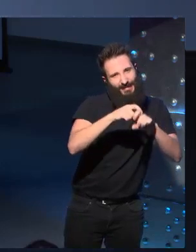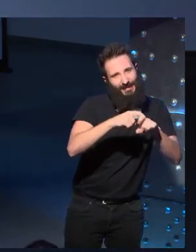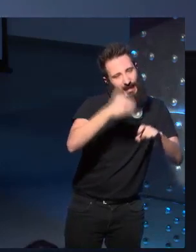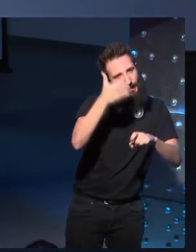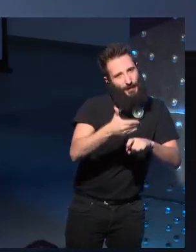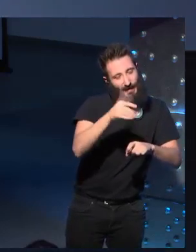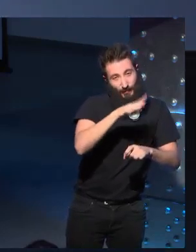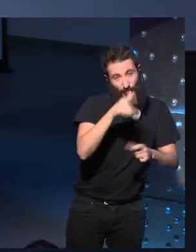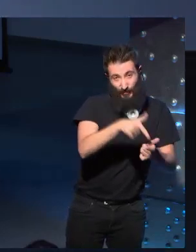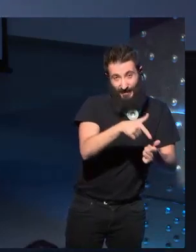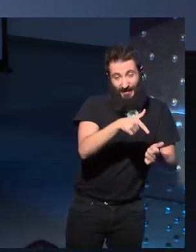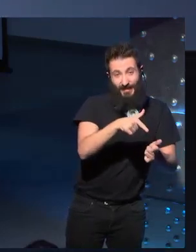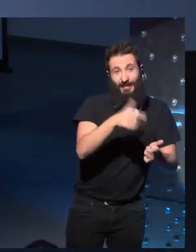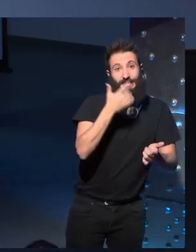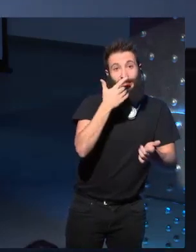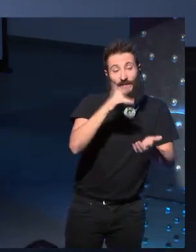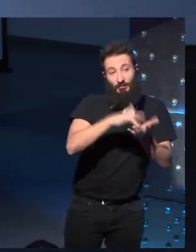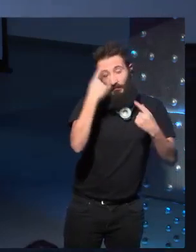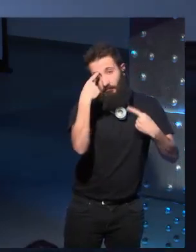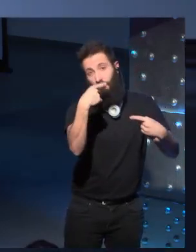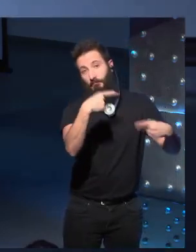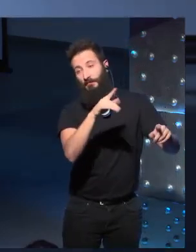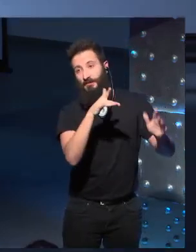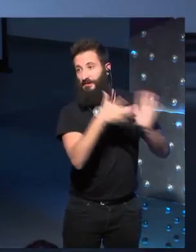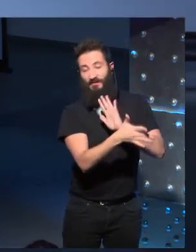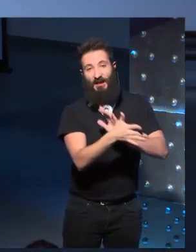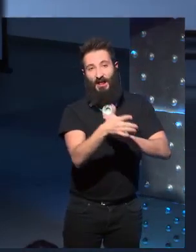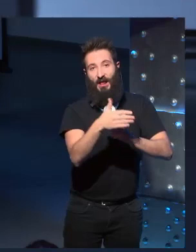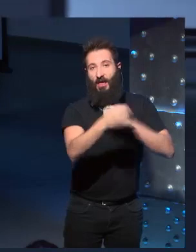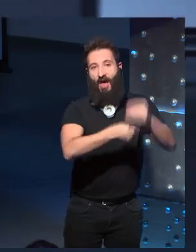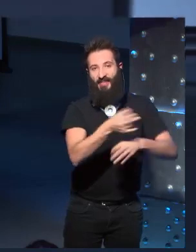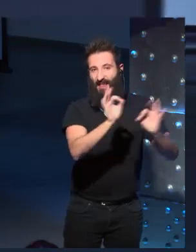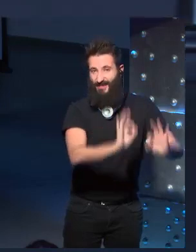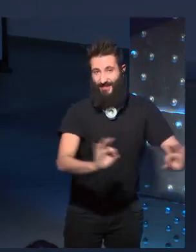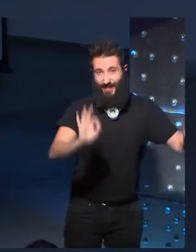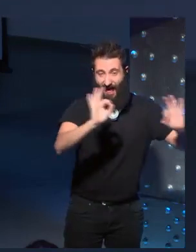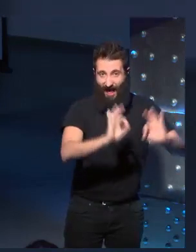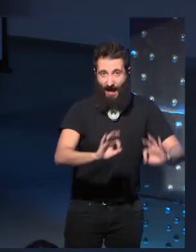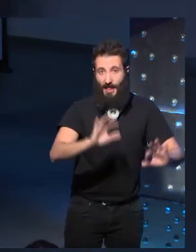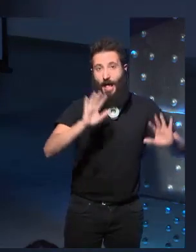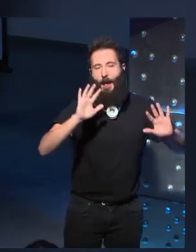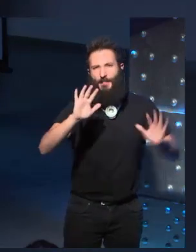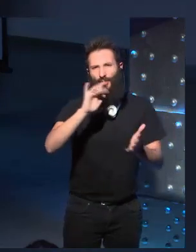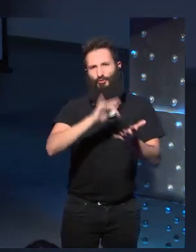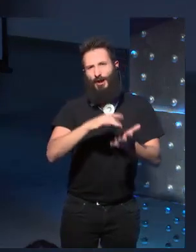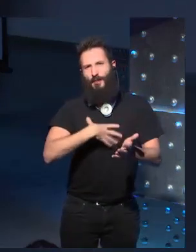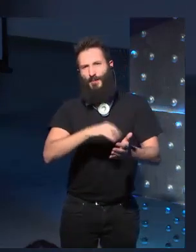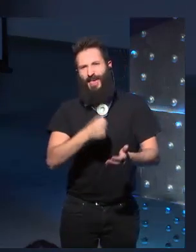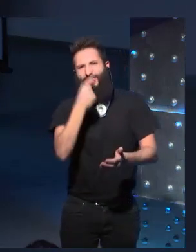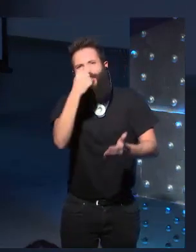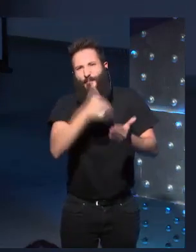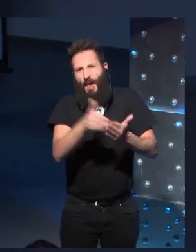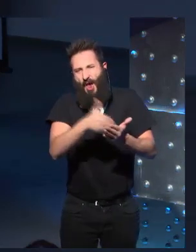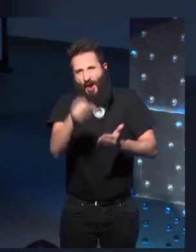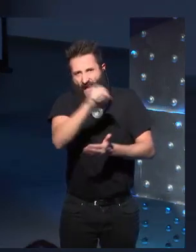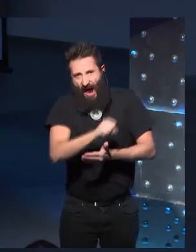alone, nothing happens to them. It may take 100 million years, but they cool down and nothing more happens